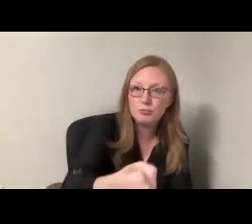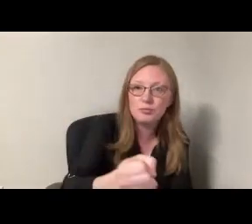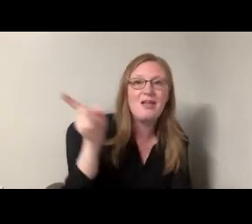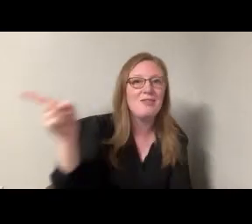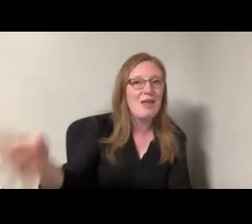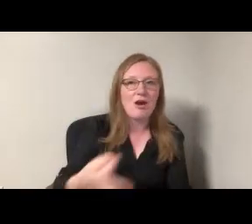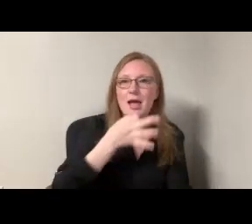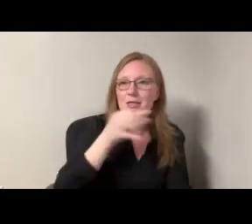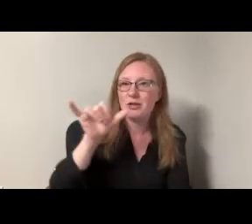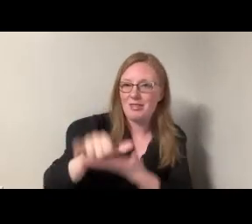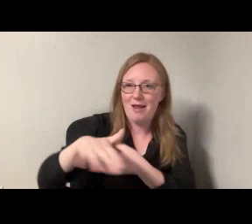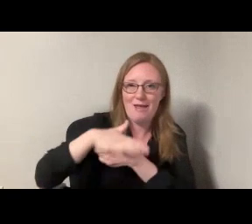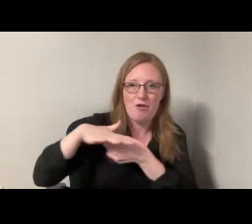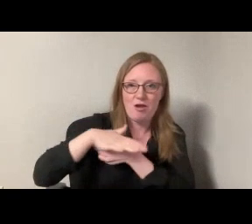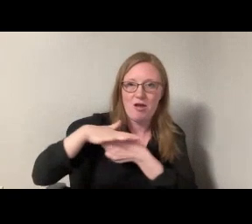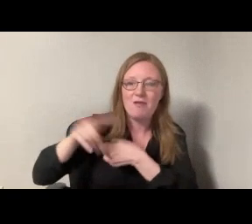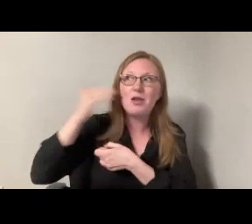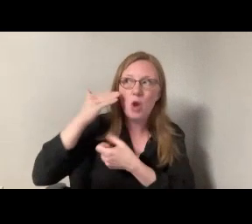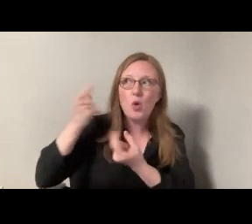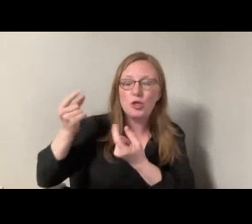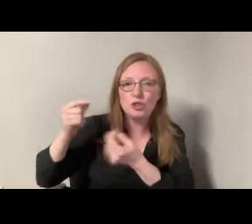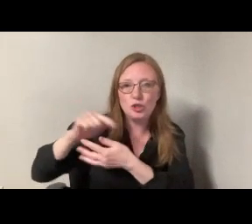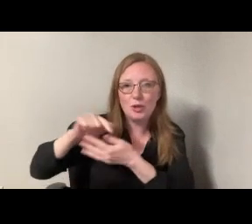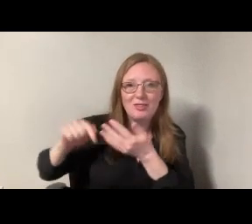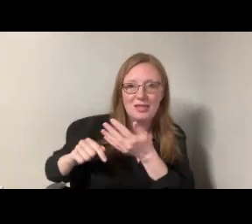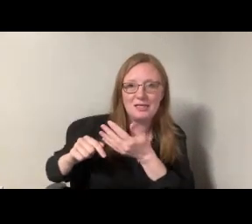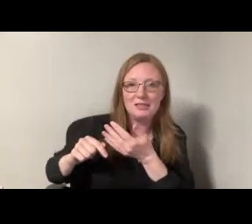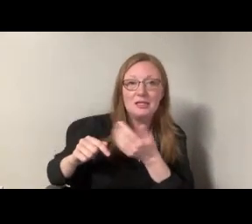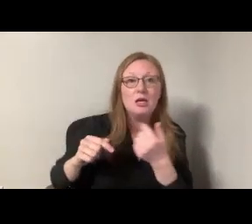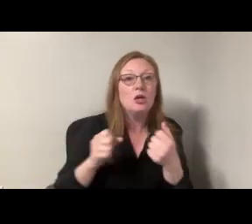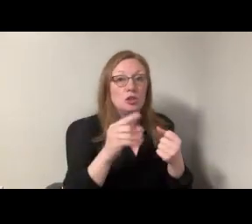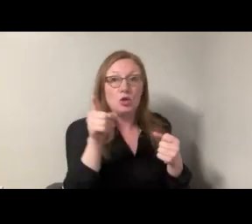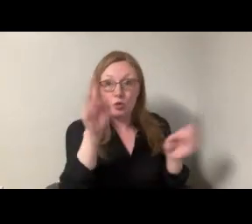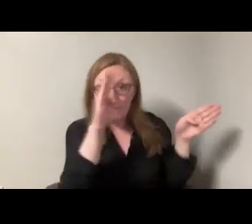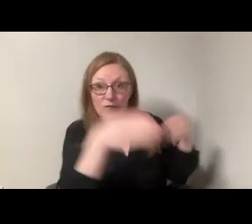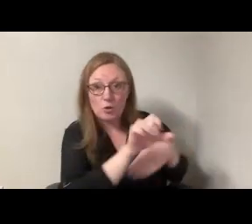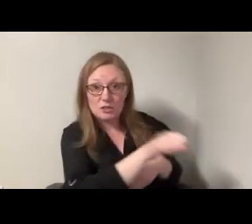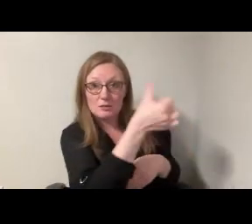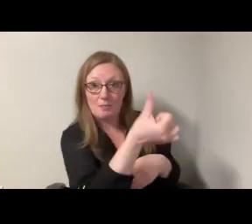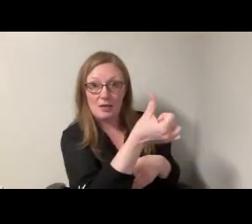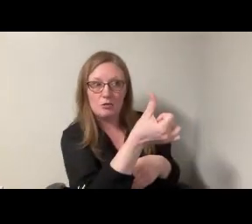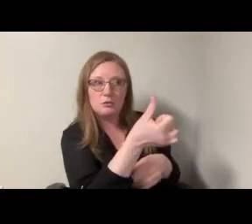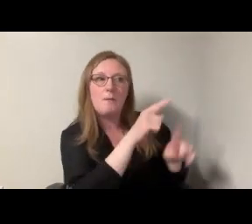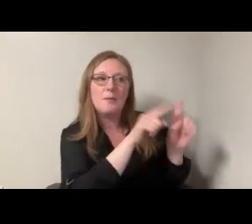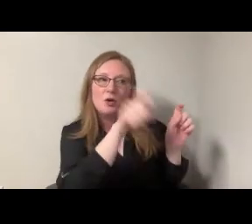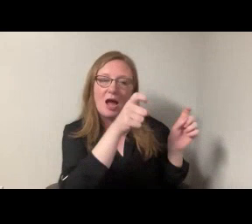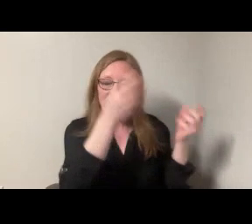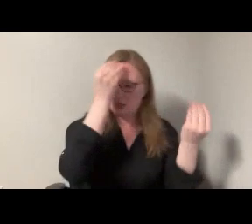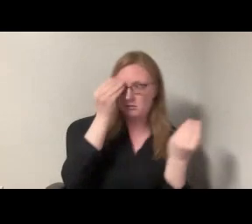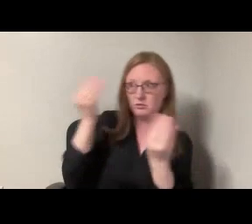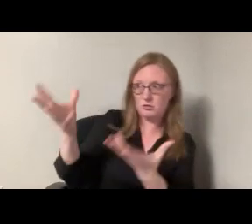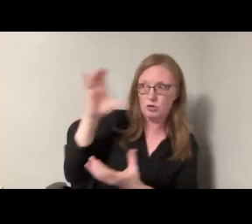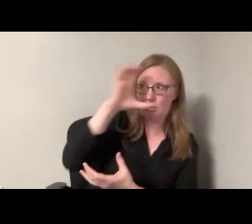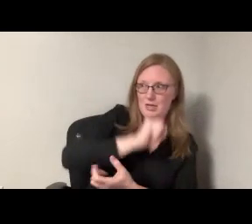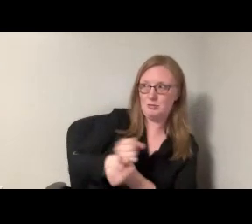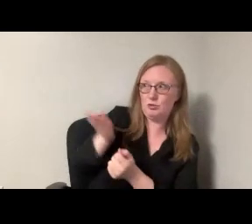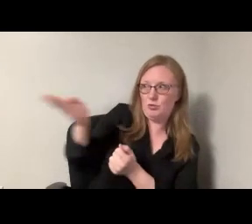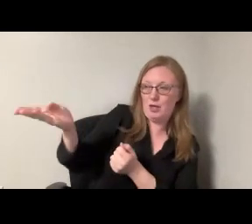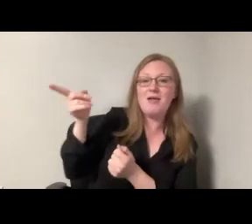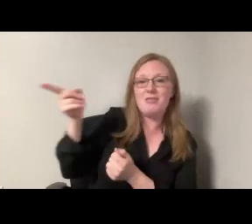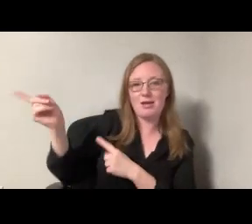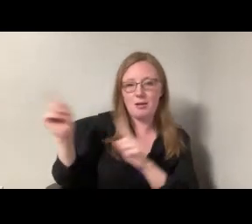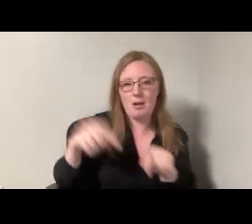this before, and can come down and make these kind of estimates and make a recommendation to you that